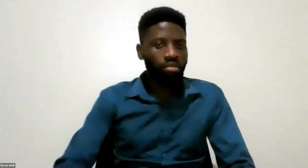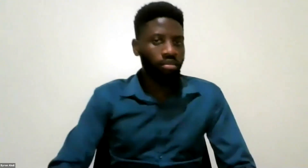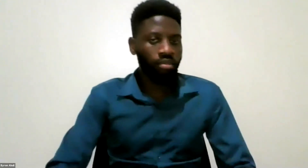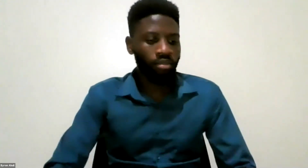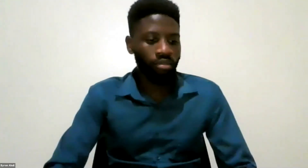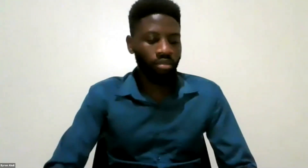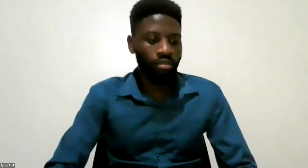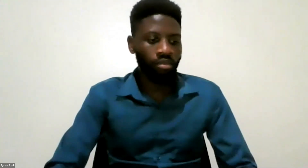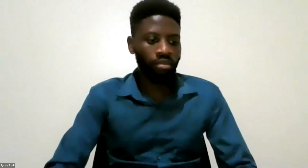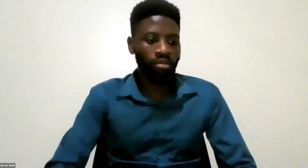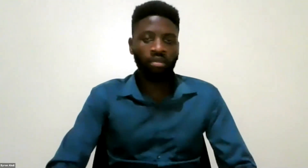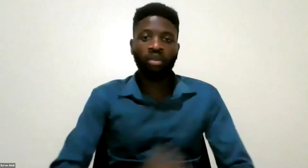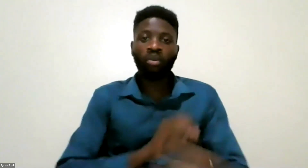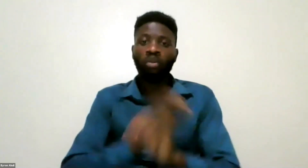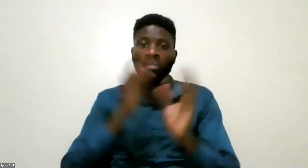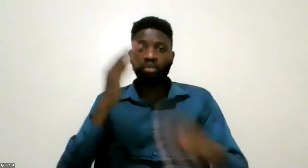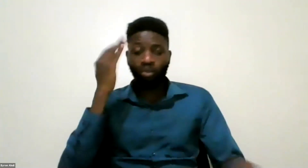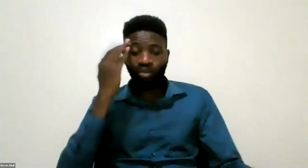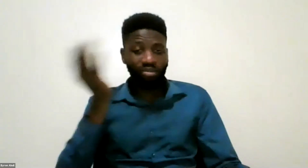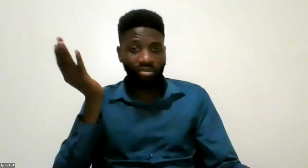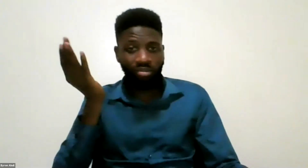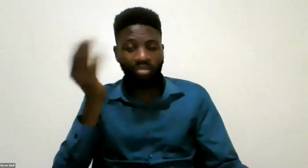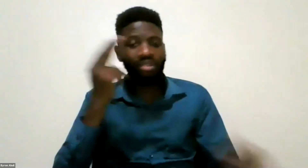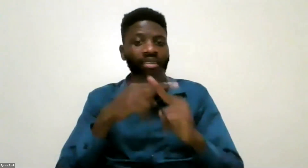Someone knows him. What is his name?